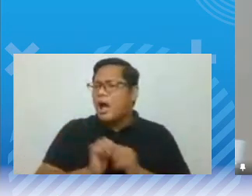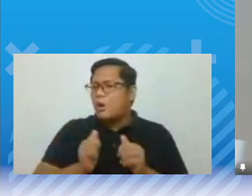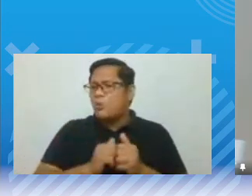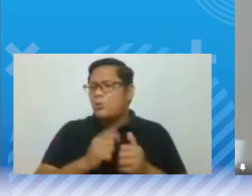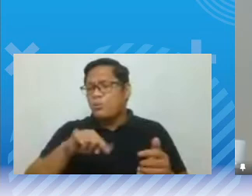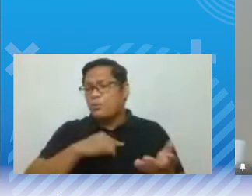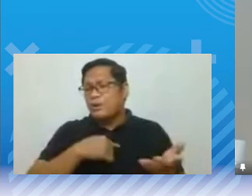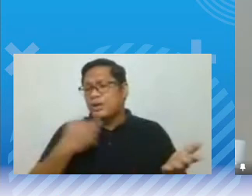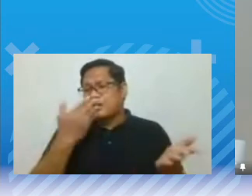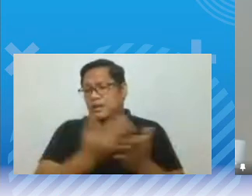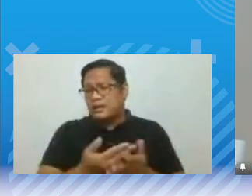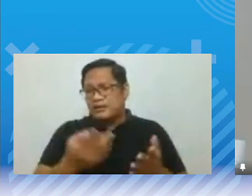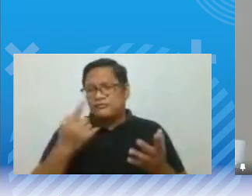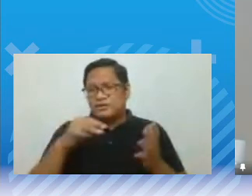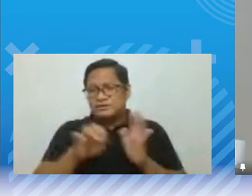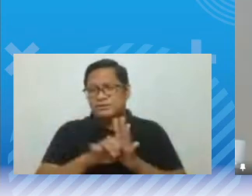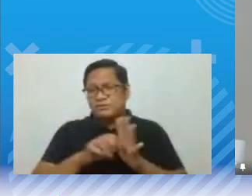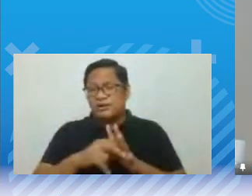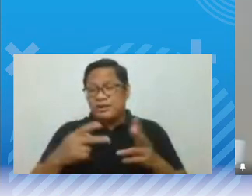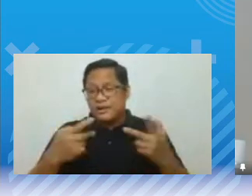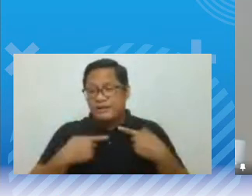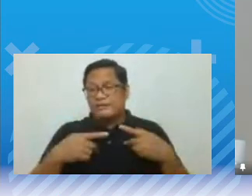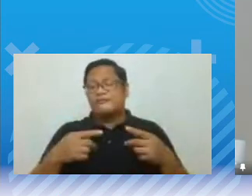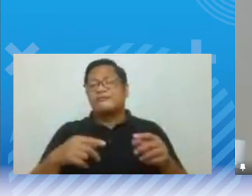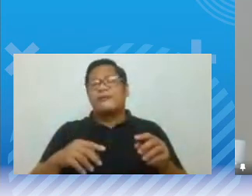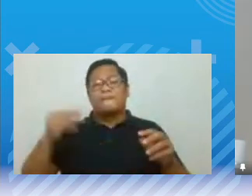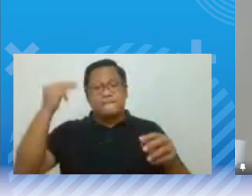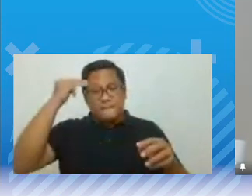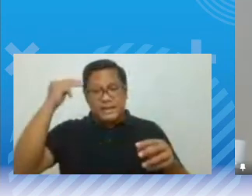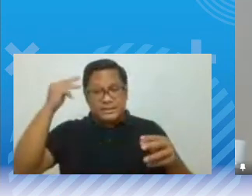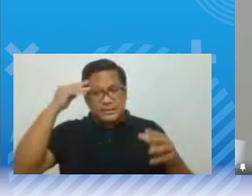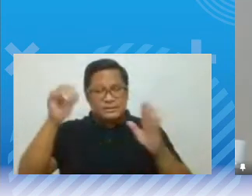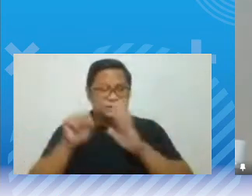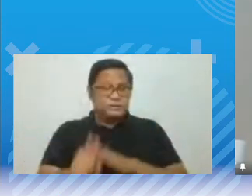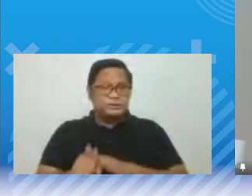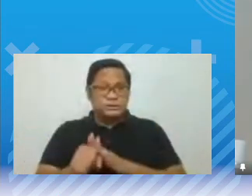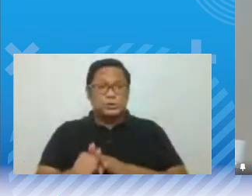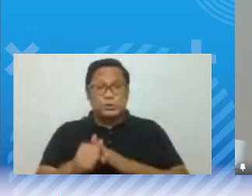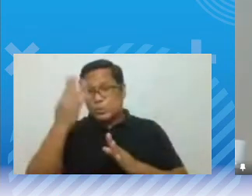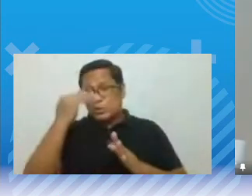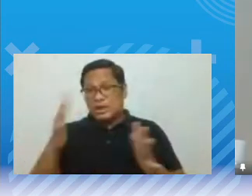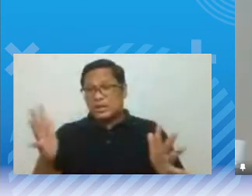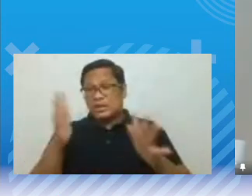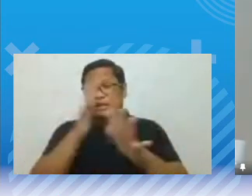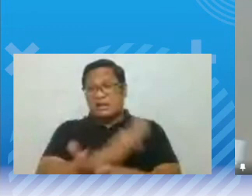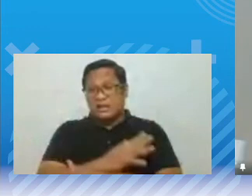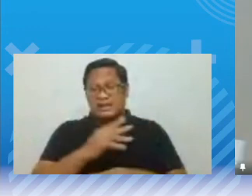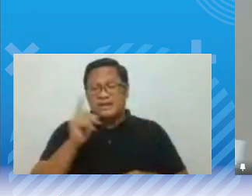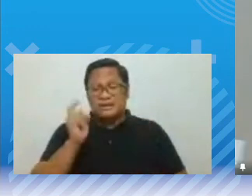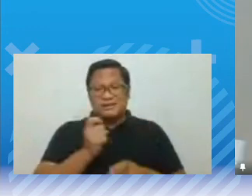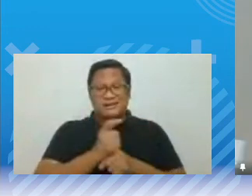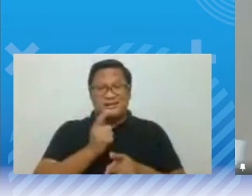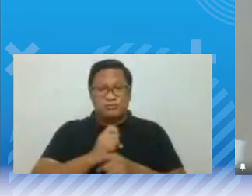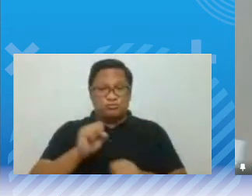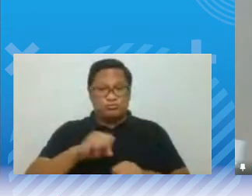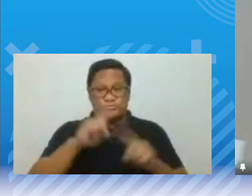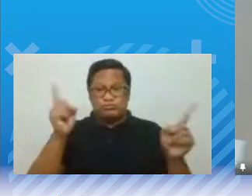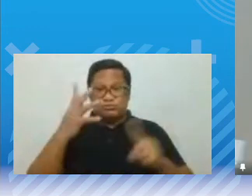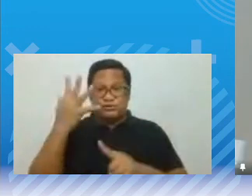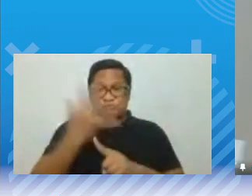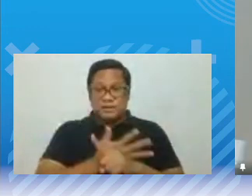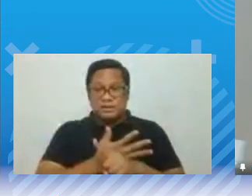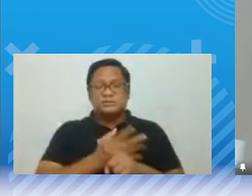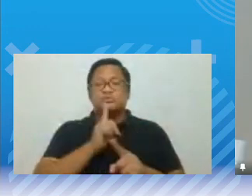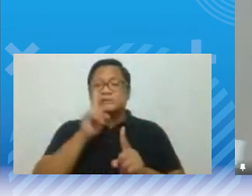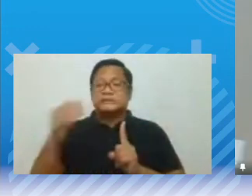mga ganito, nagkakaroon tayo ng mga mental stresses. Kasi nga, nag-shift bigla eh. Diba? While 5 buwan na tayong nasa